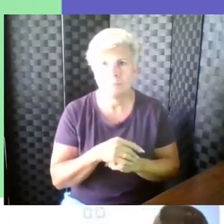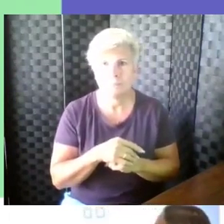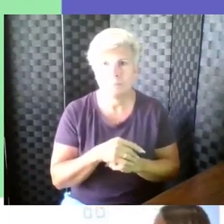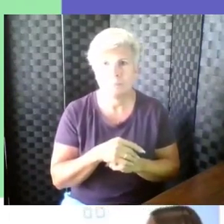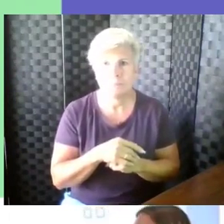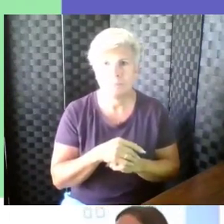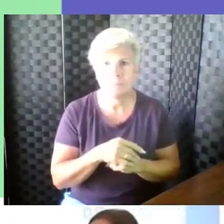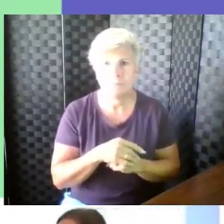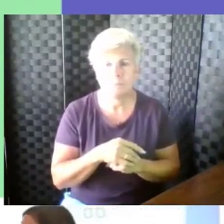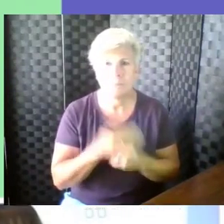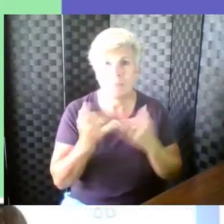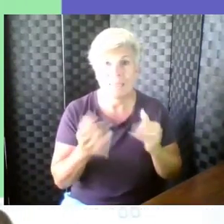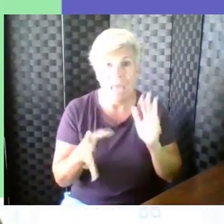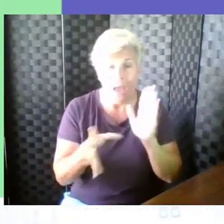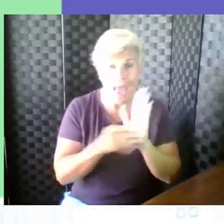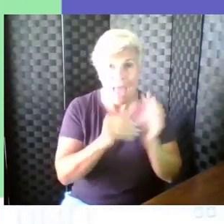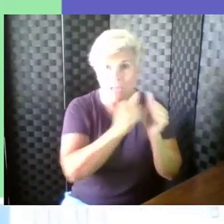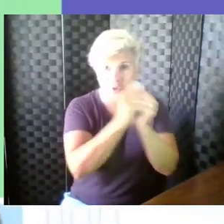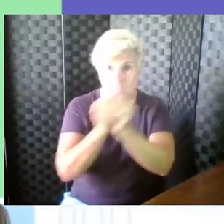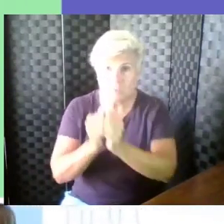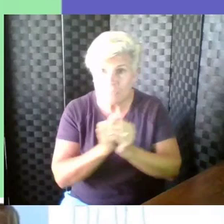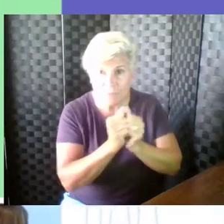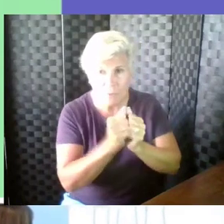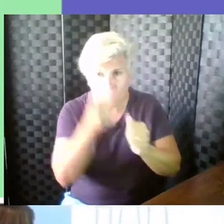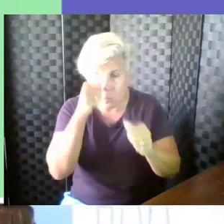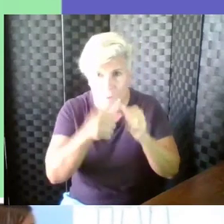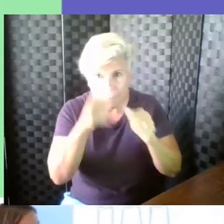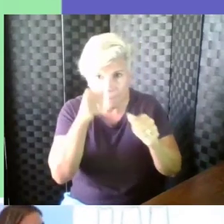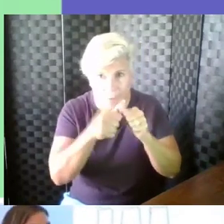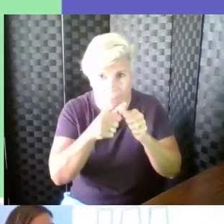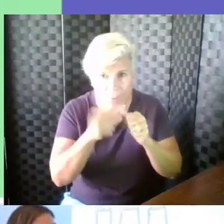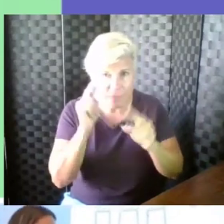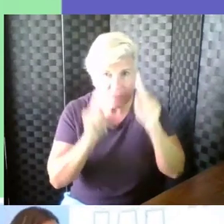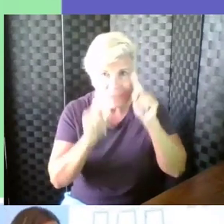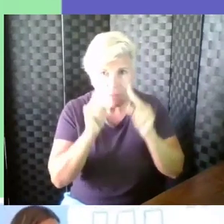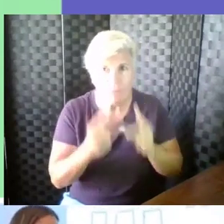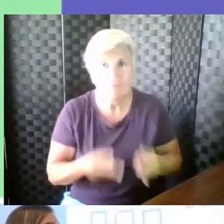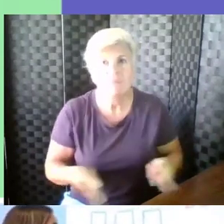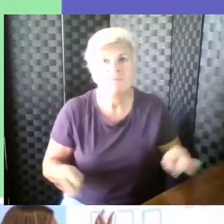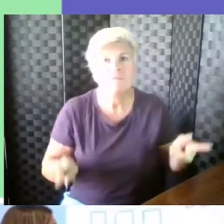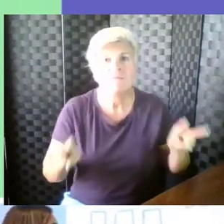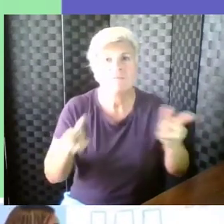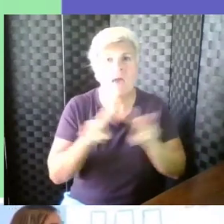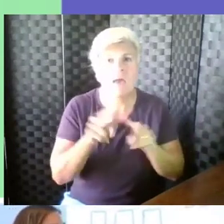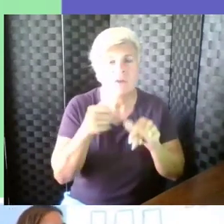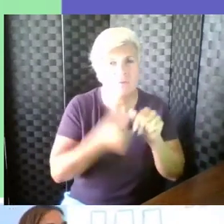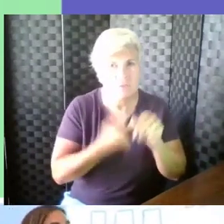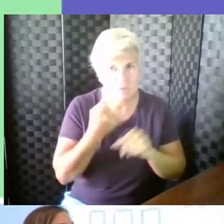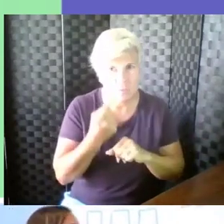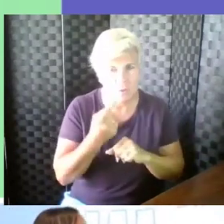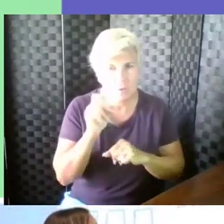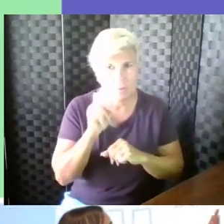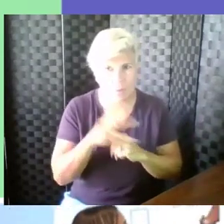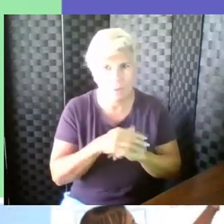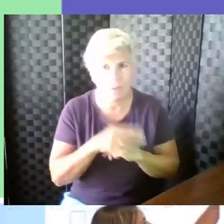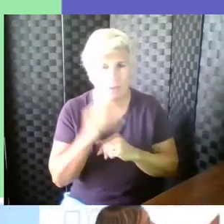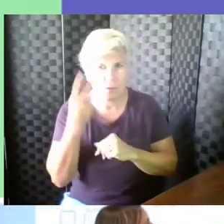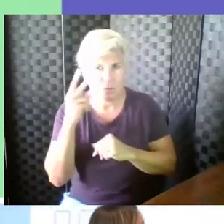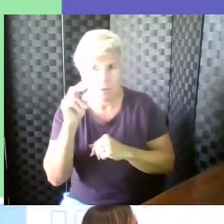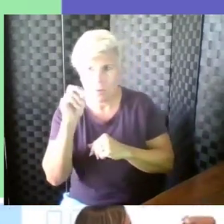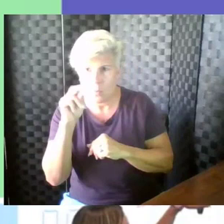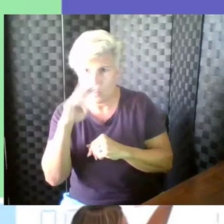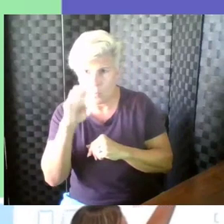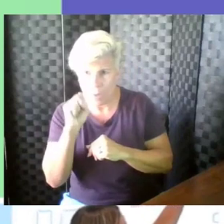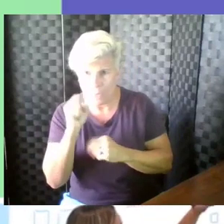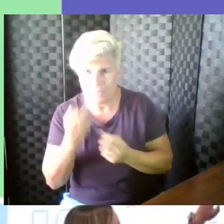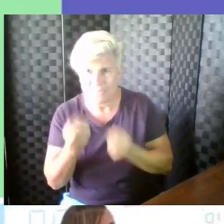2. Okay, so now we're going to add them all together, but remember, we're going to think about the value of each of those. Okay, looking at the